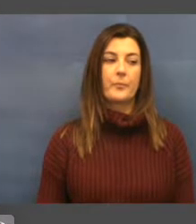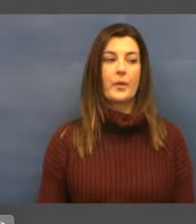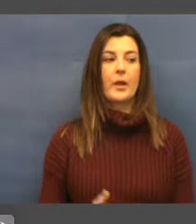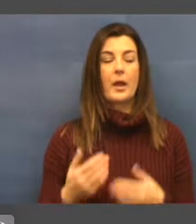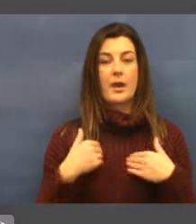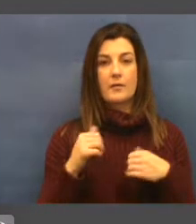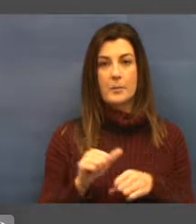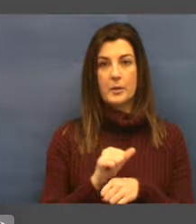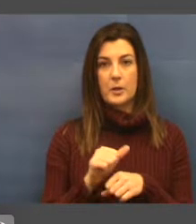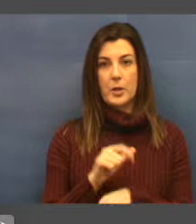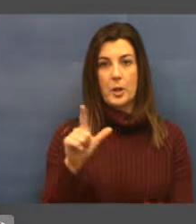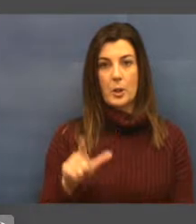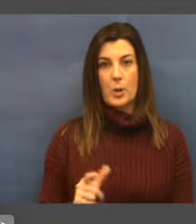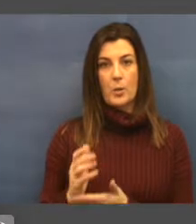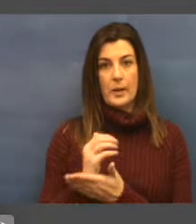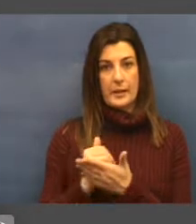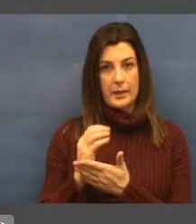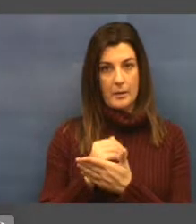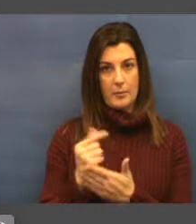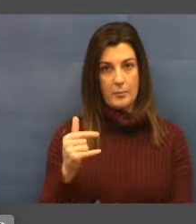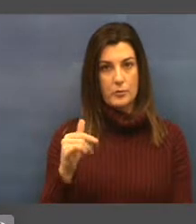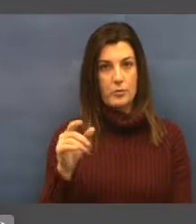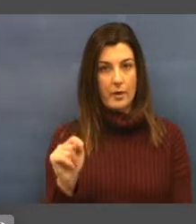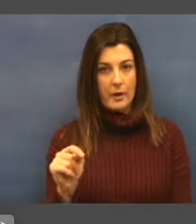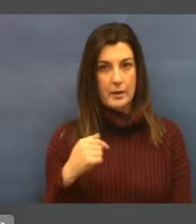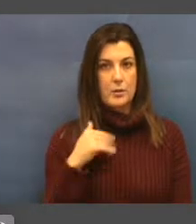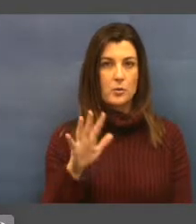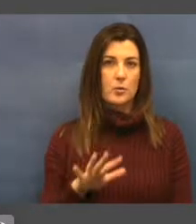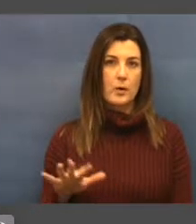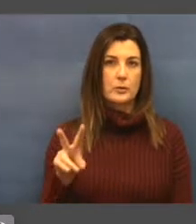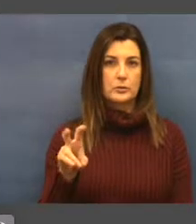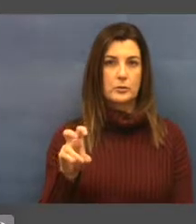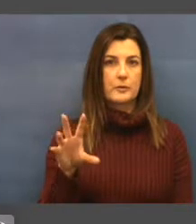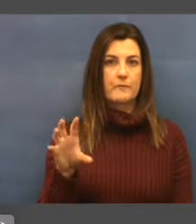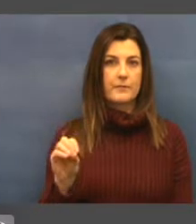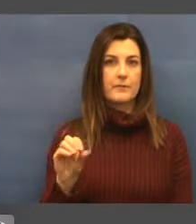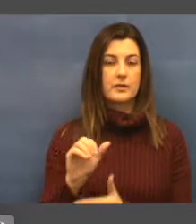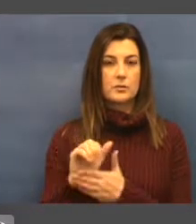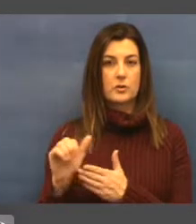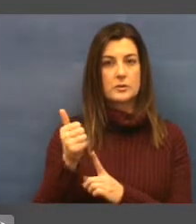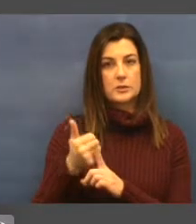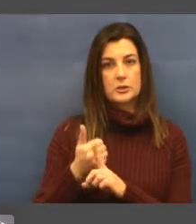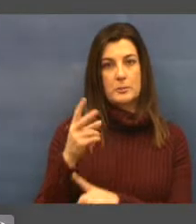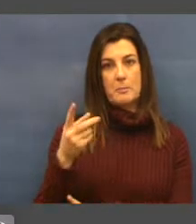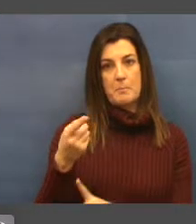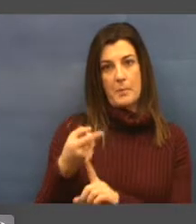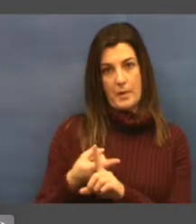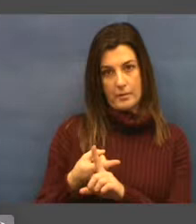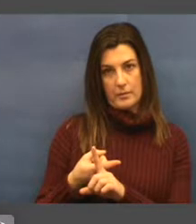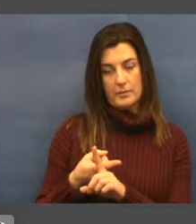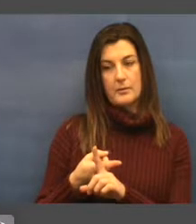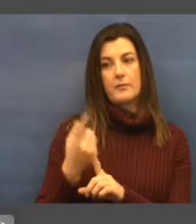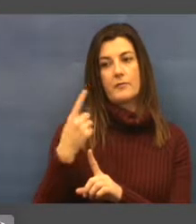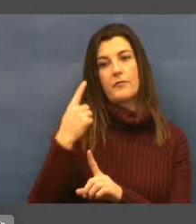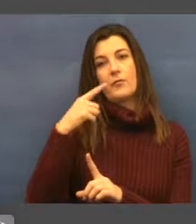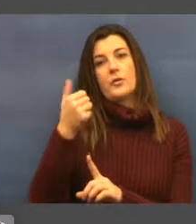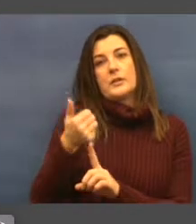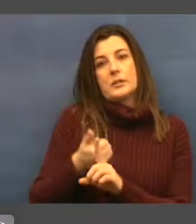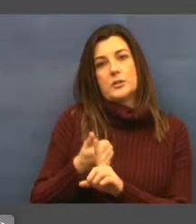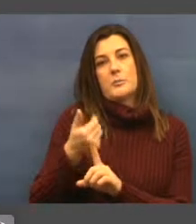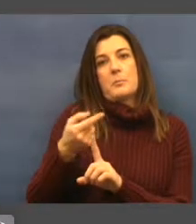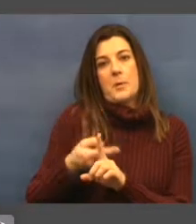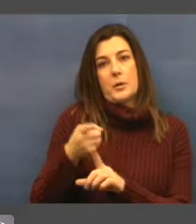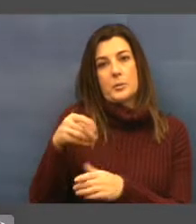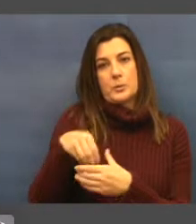There's the Alberta Low Income Grant, which is approximately $250 per month for each month that you're in school, which